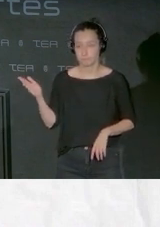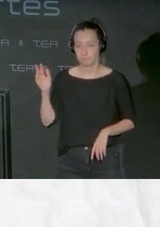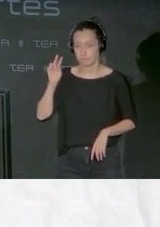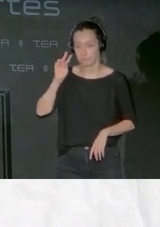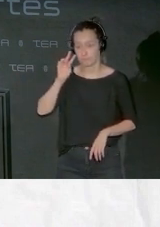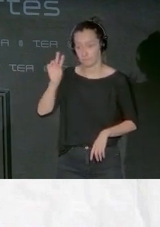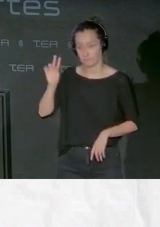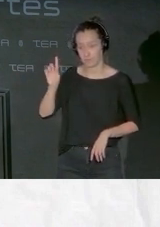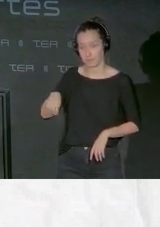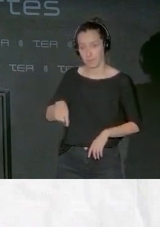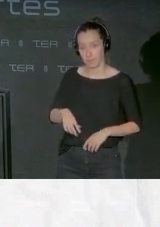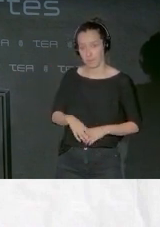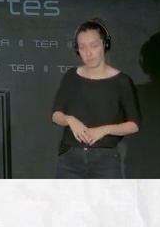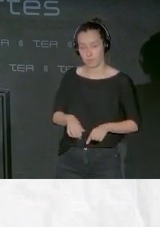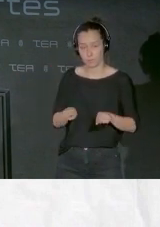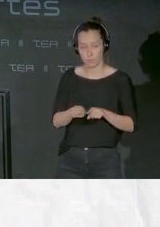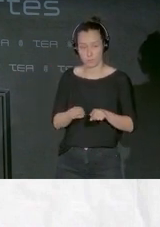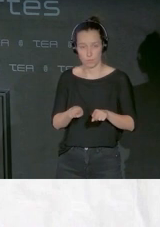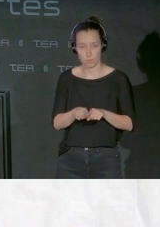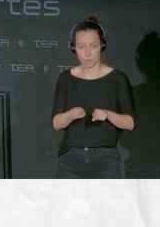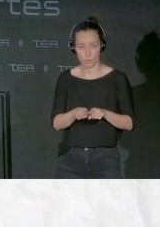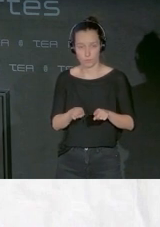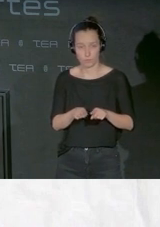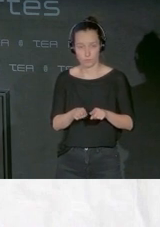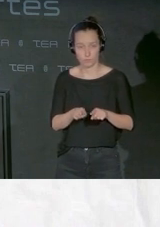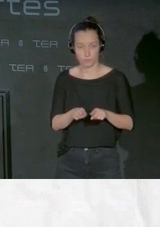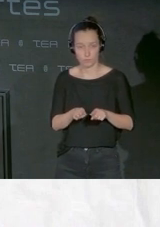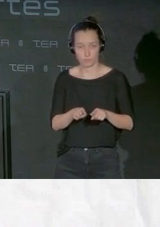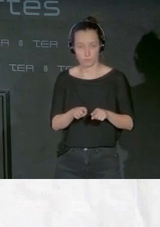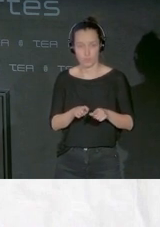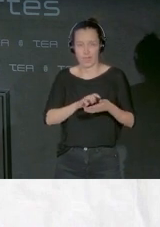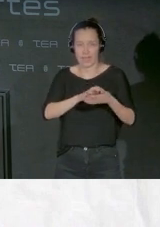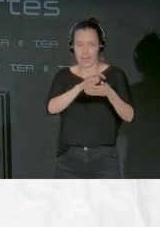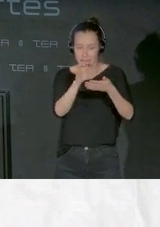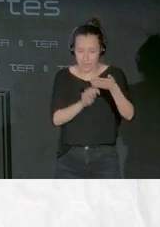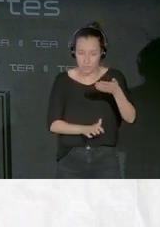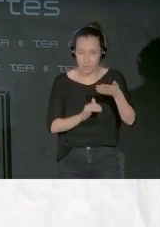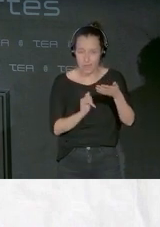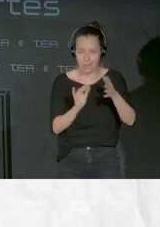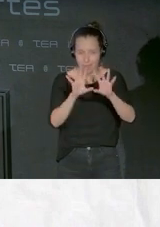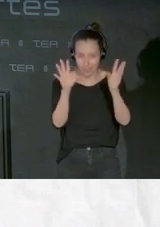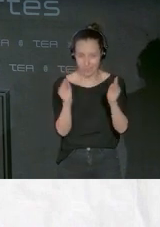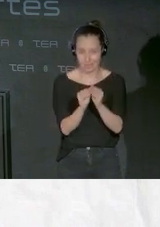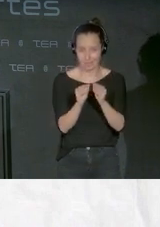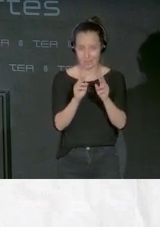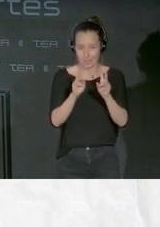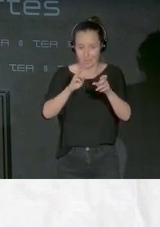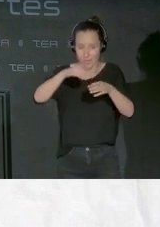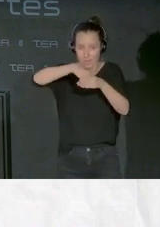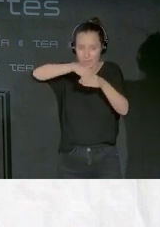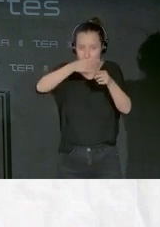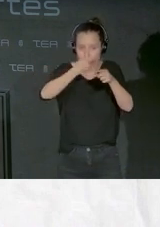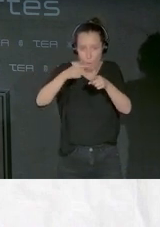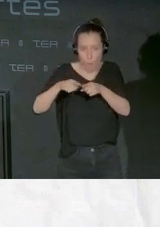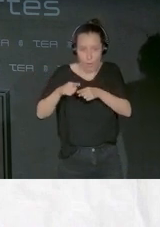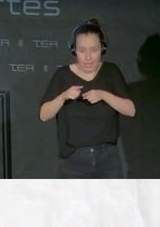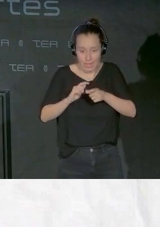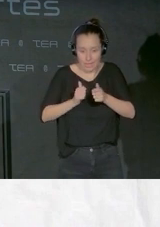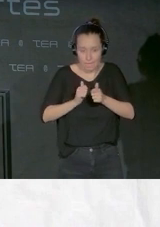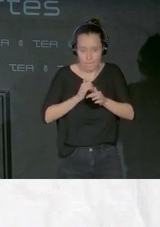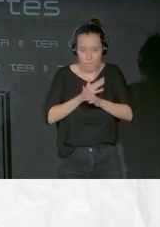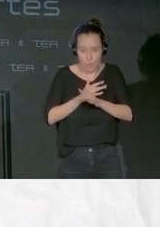on what are the different components of a video games, what kind of who are the authors